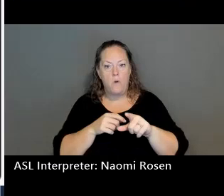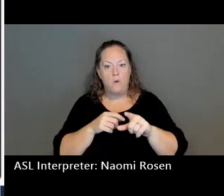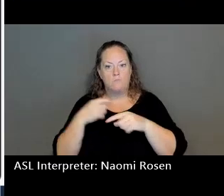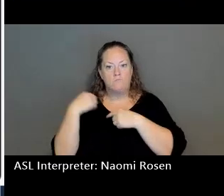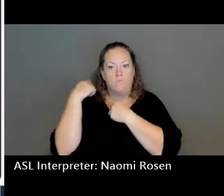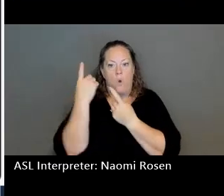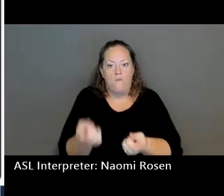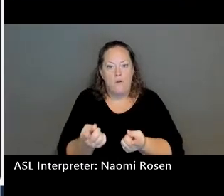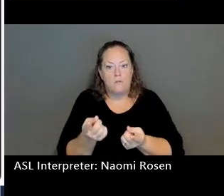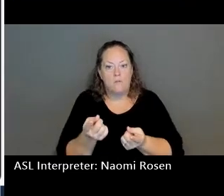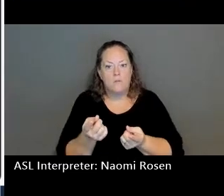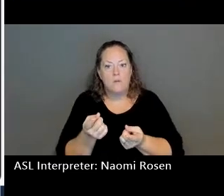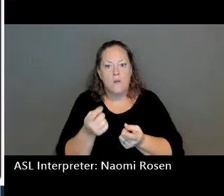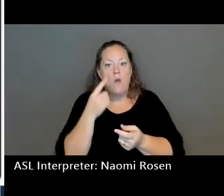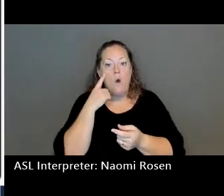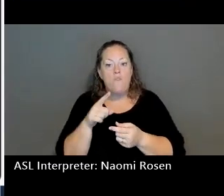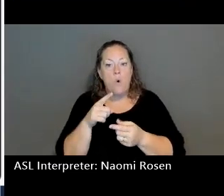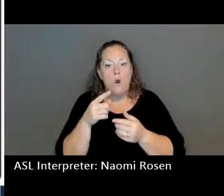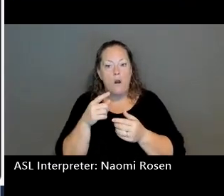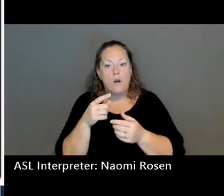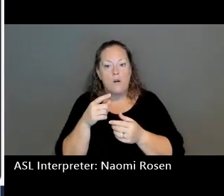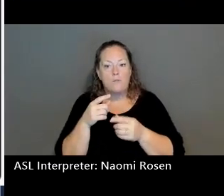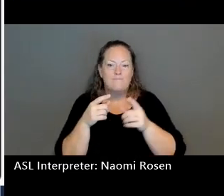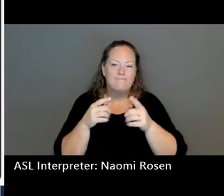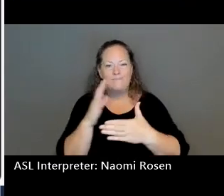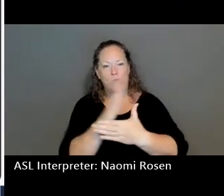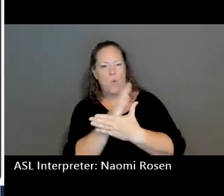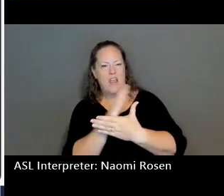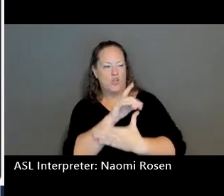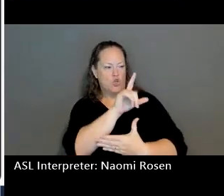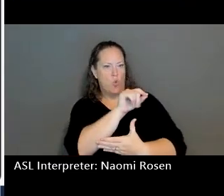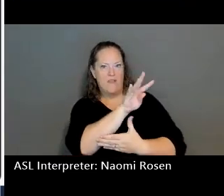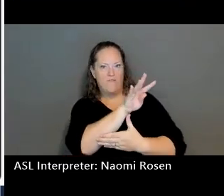meaning 2041 to 2016, more or less.